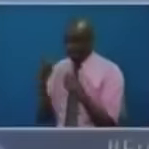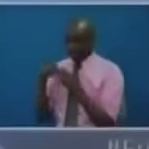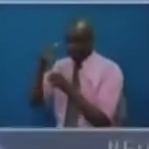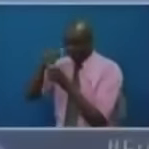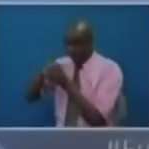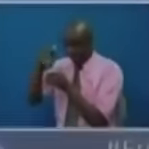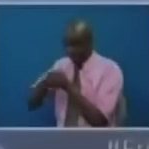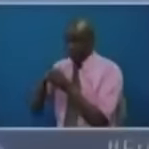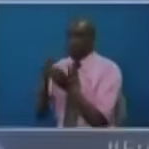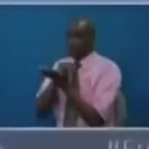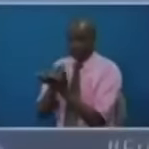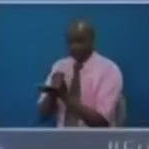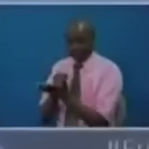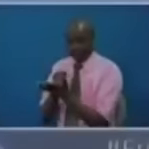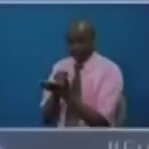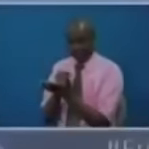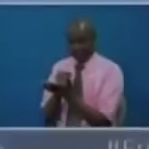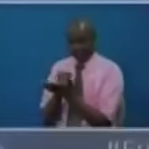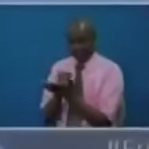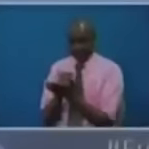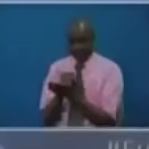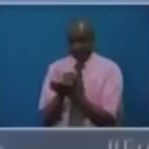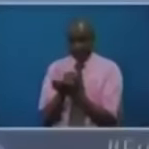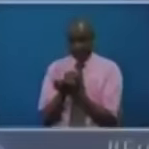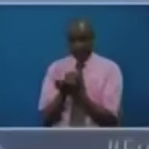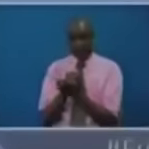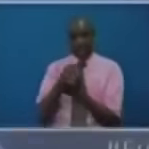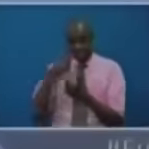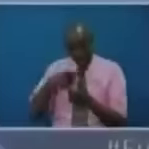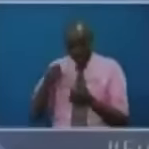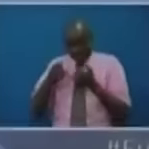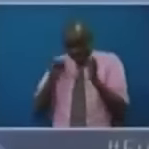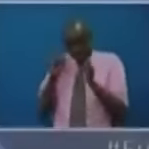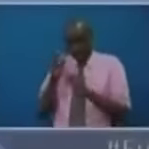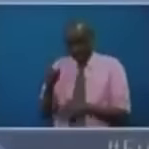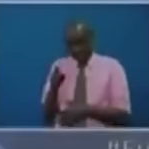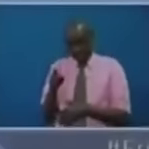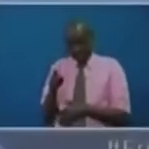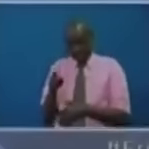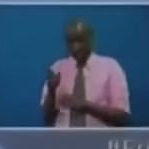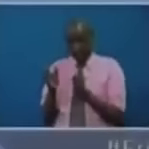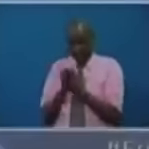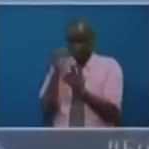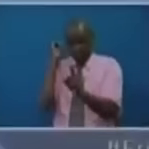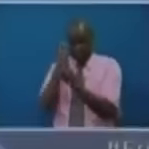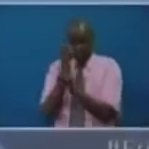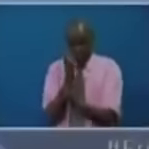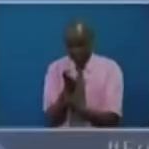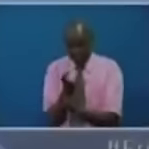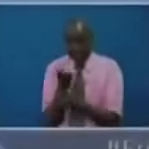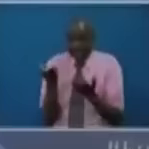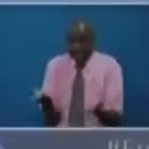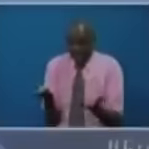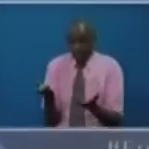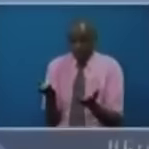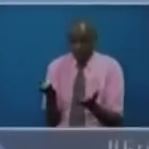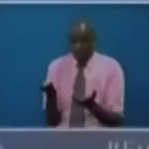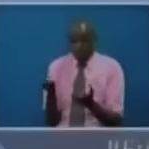audit is that of independence and objectivity. So then